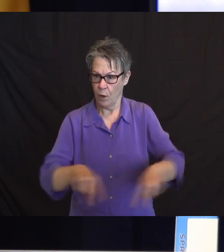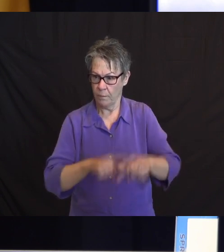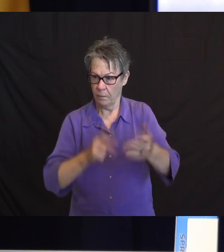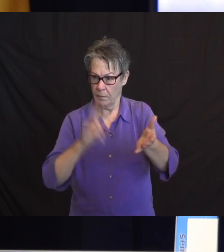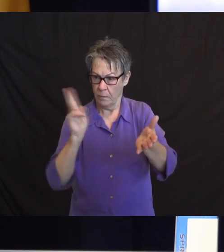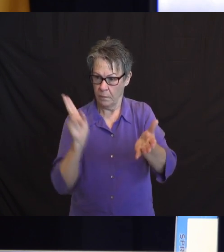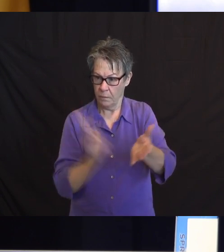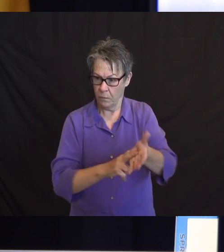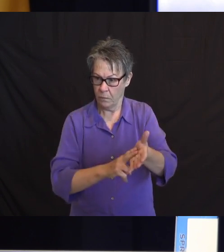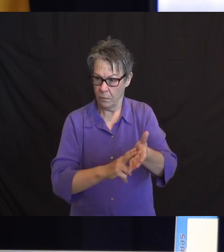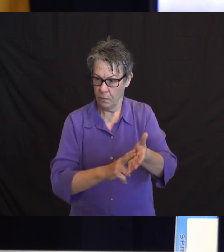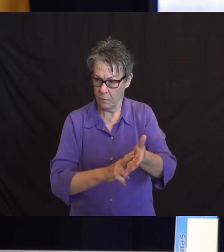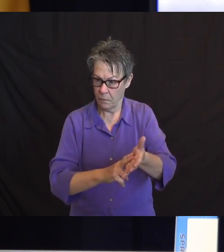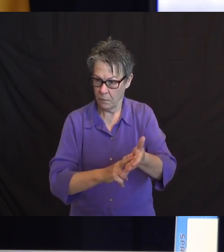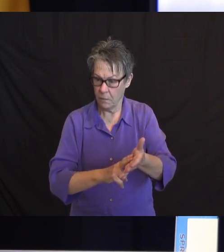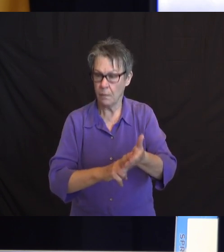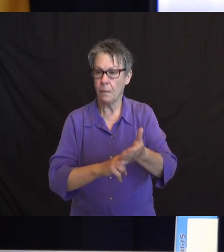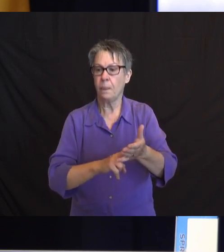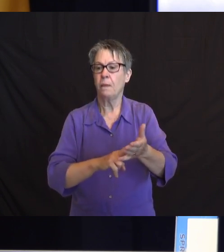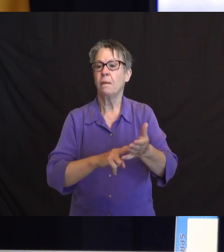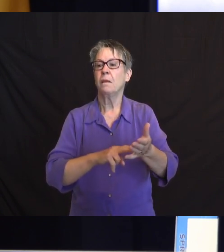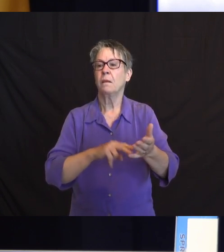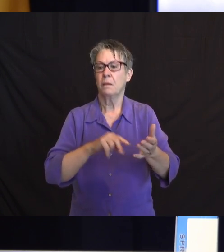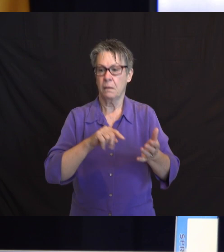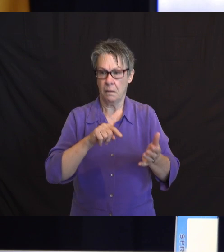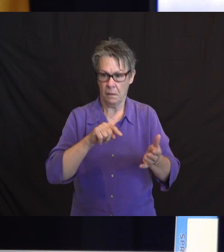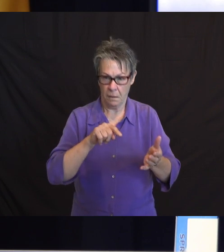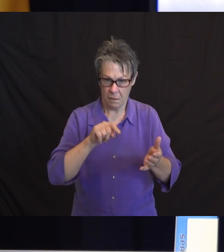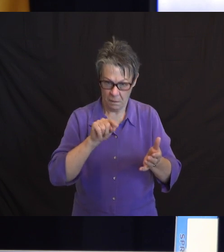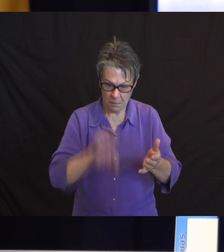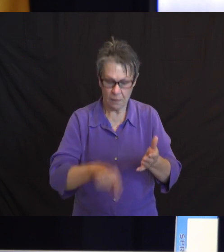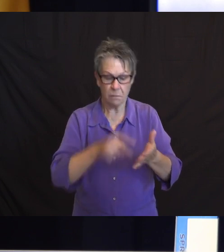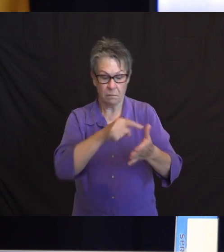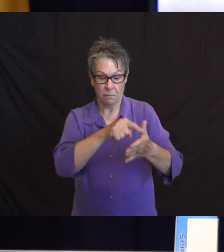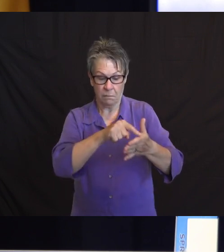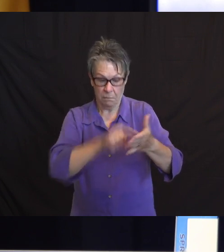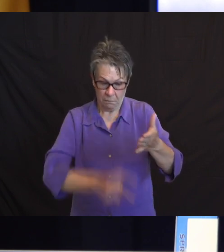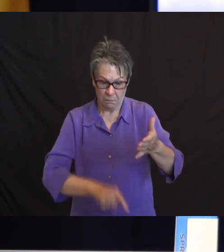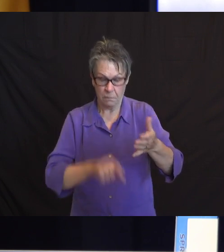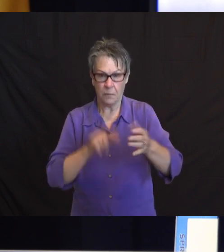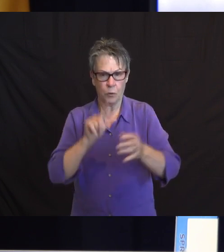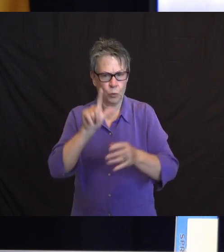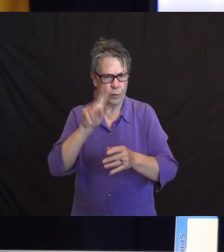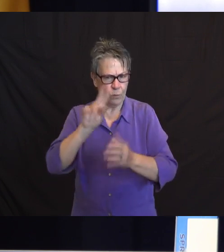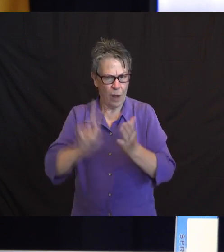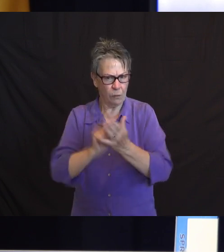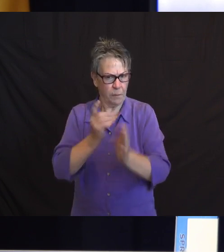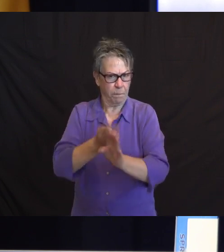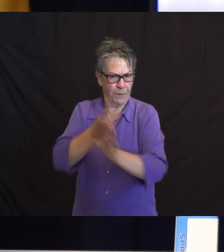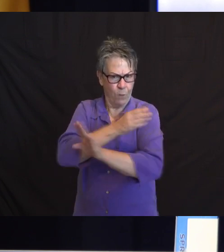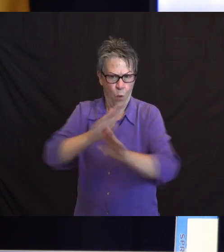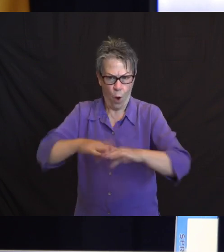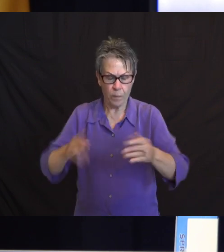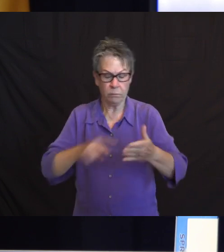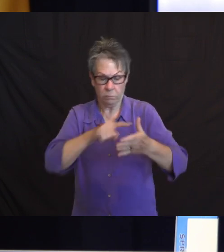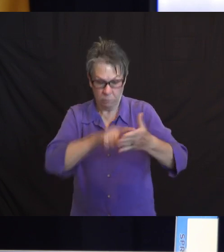their facility has in place COVID-19 youth day camp policies and